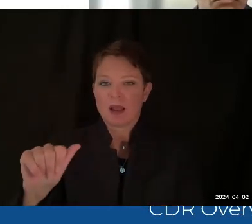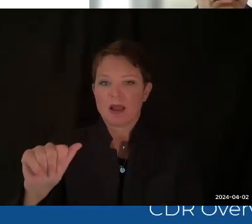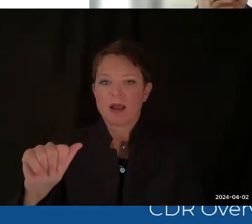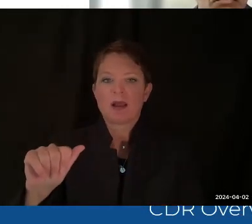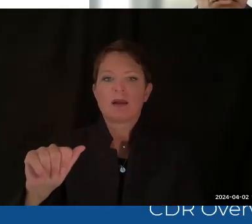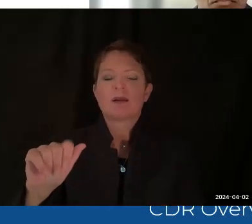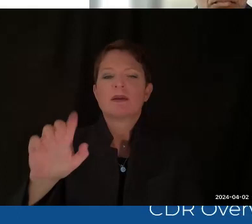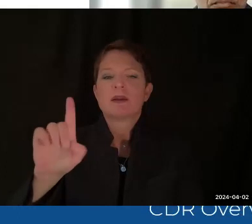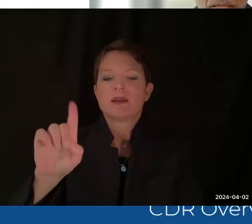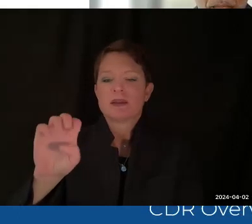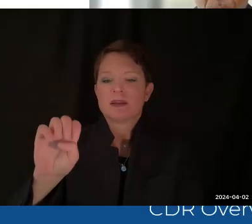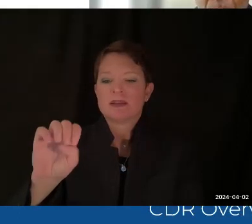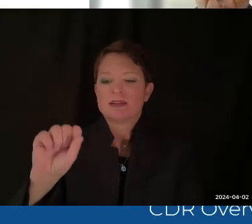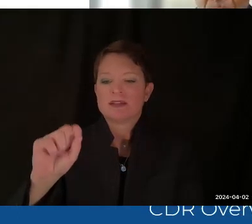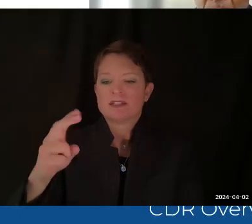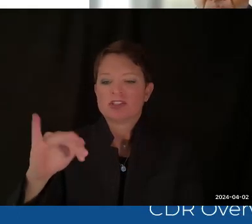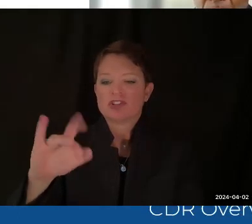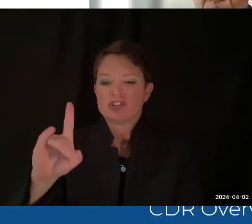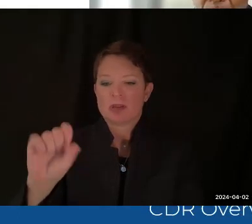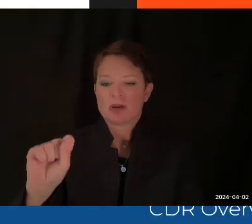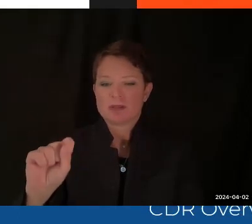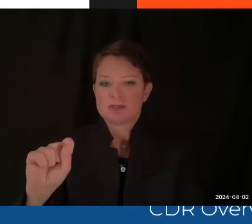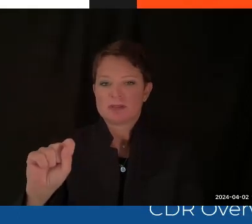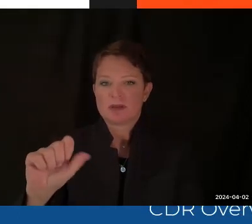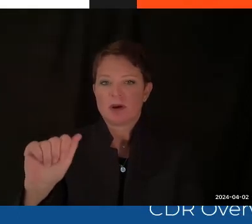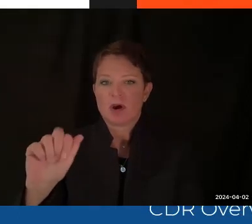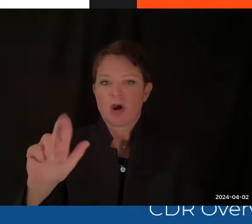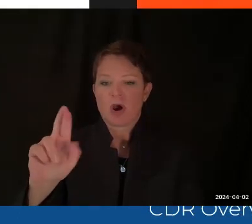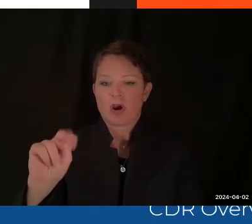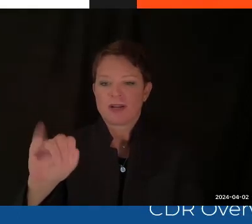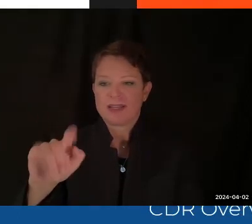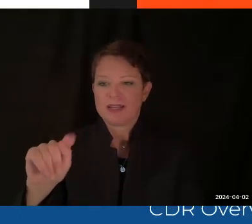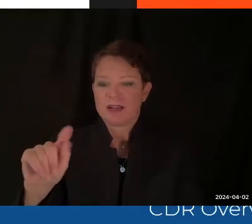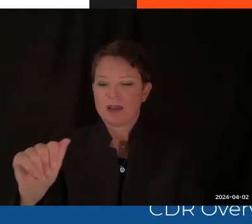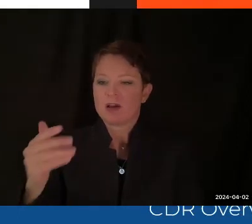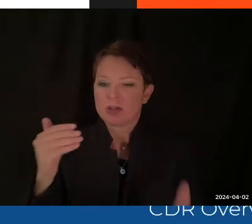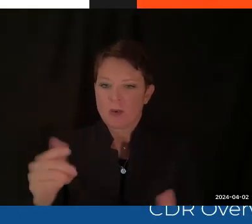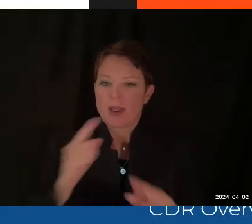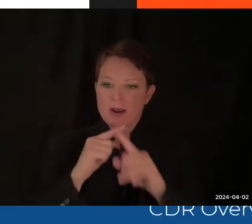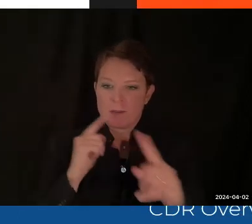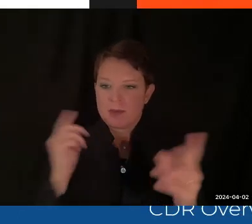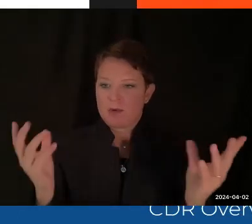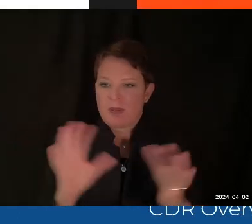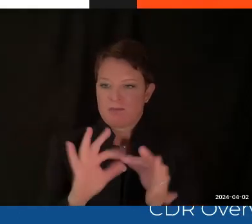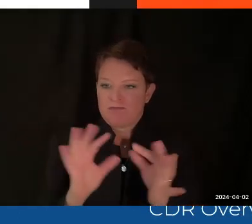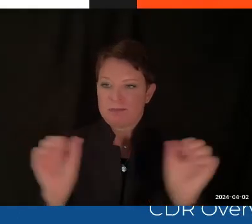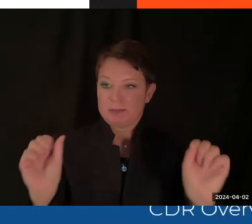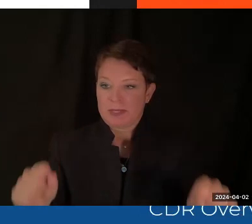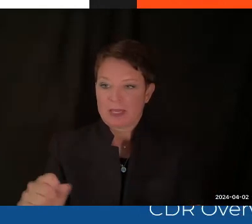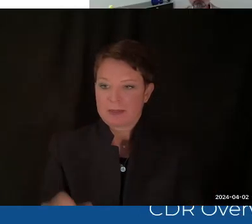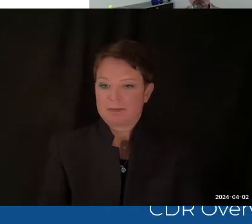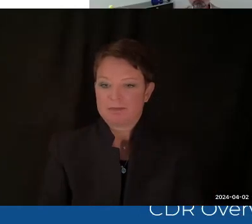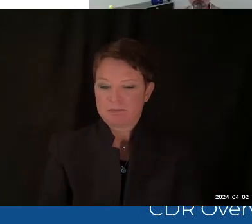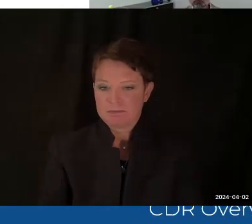is Arnita DeShields. Arnita, you should be able to unmute at this time.